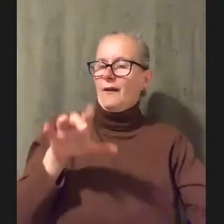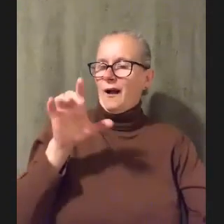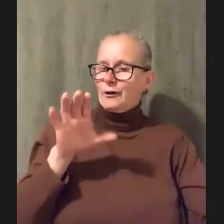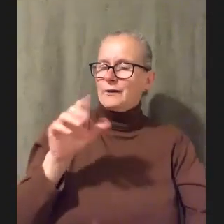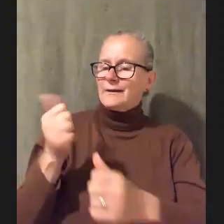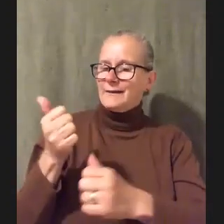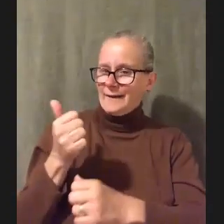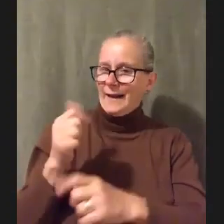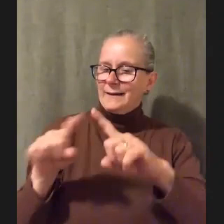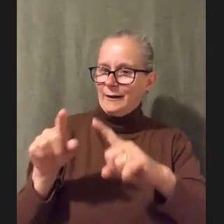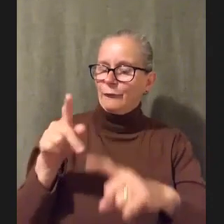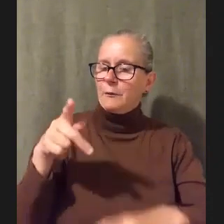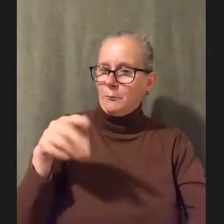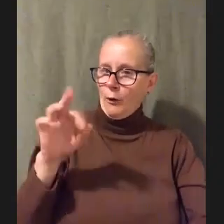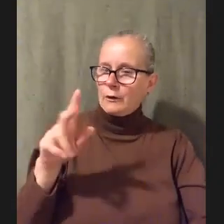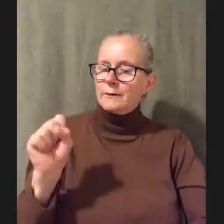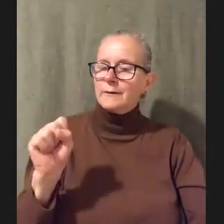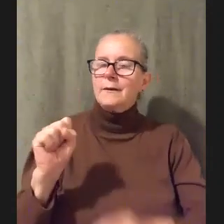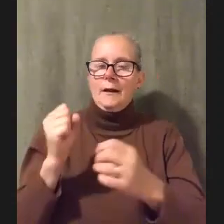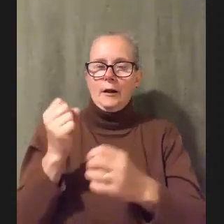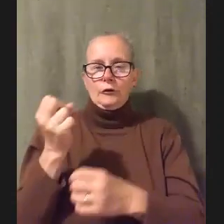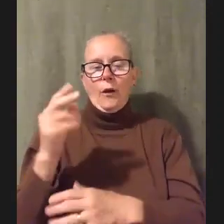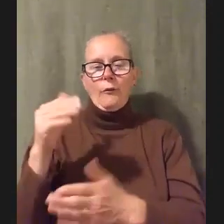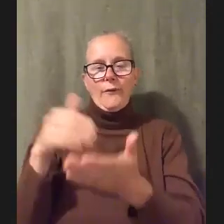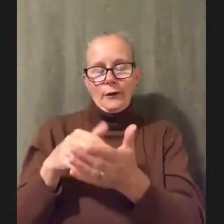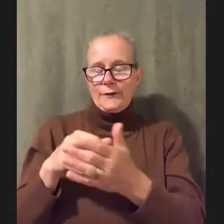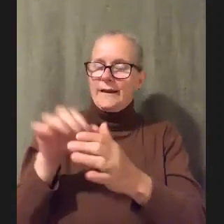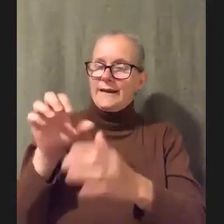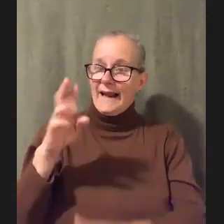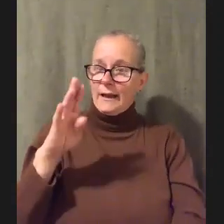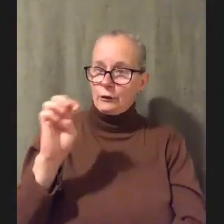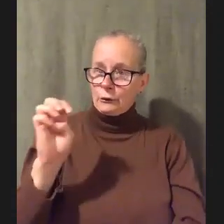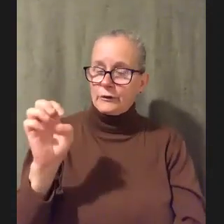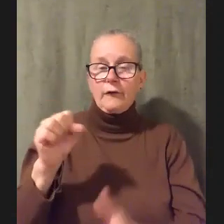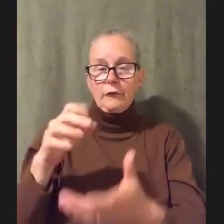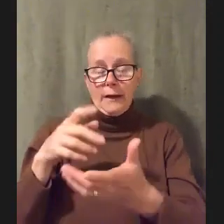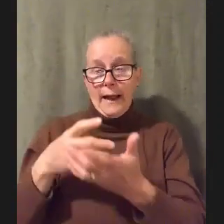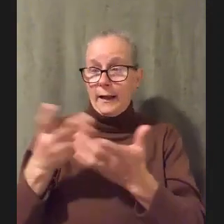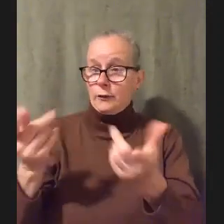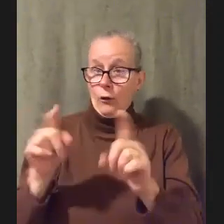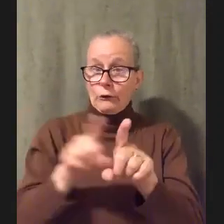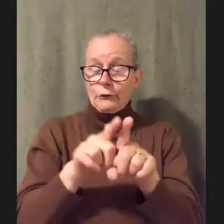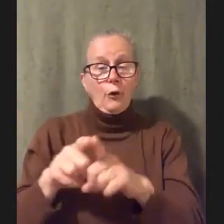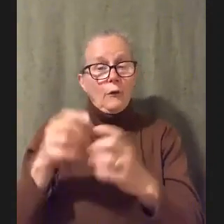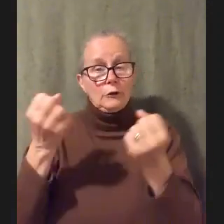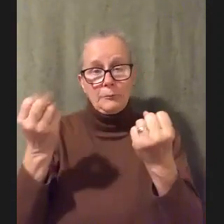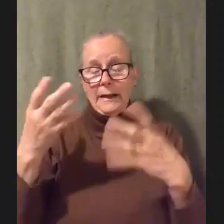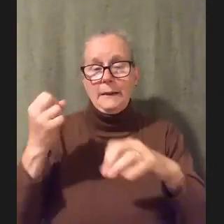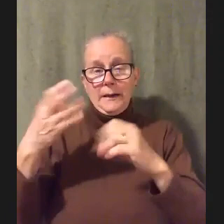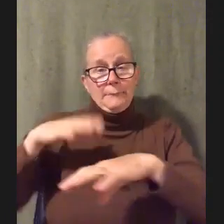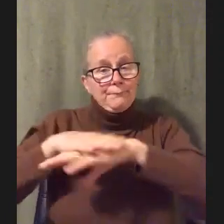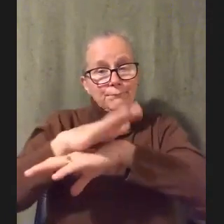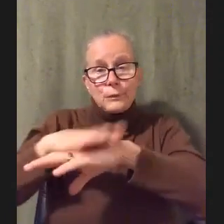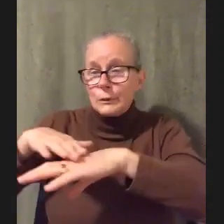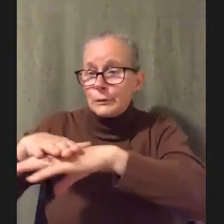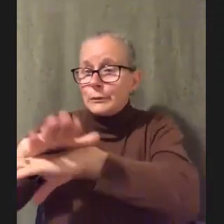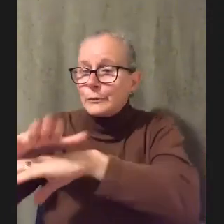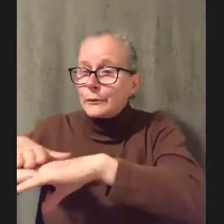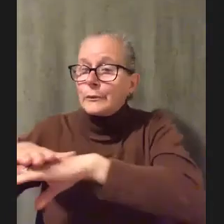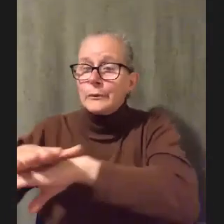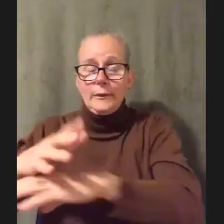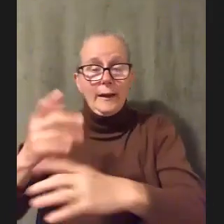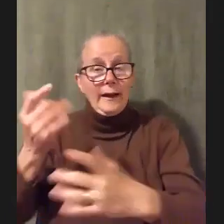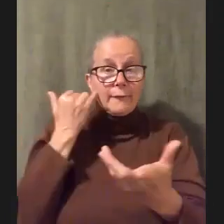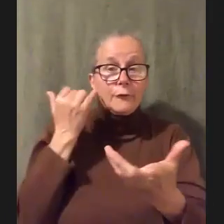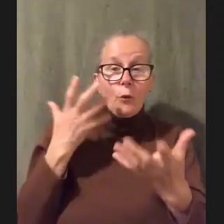a 12,000 acre system, 47 miles of shoreline that we manage, and we love that, and we're very happy to see so many people who want to be out there,